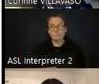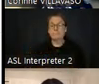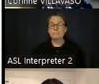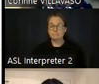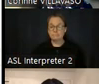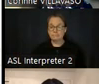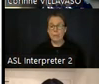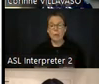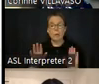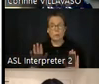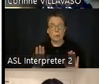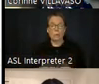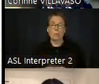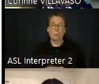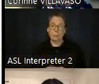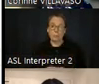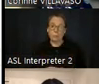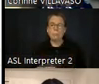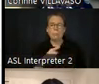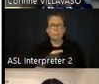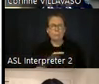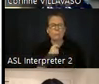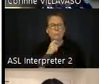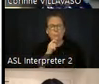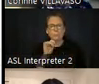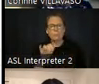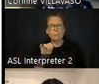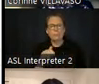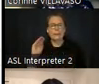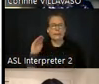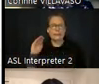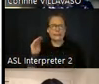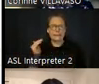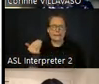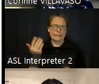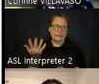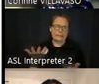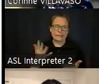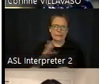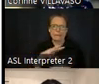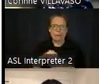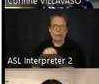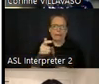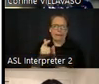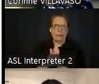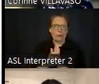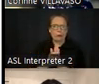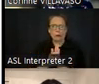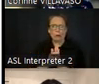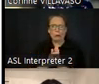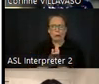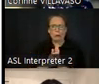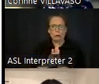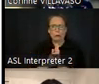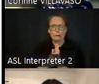So I would be interested, this seems like it's almost getting into potentially a legal question, so I would be interested to